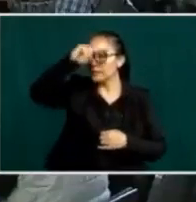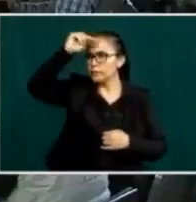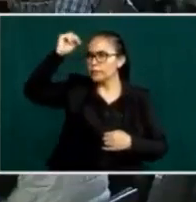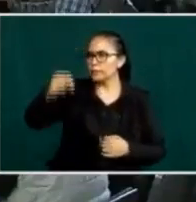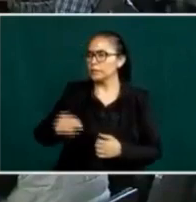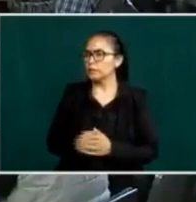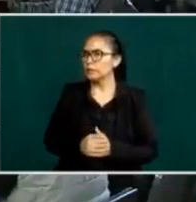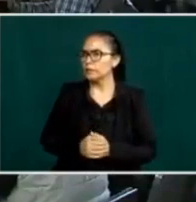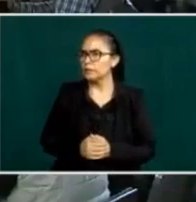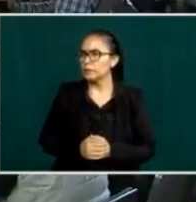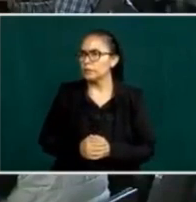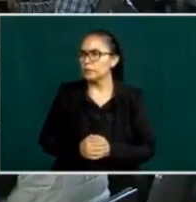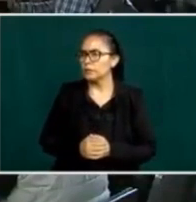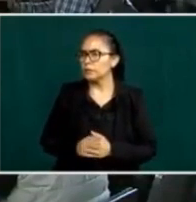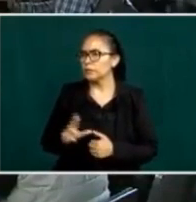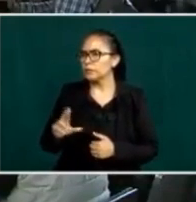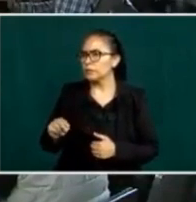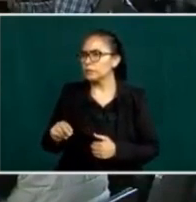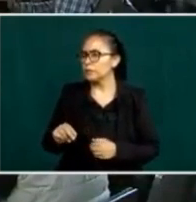in